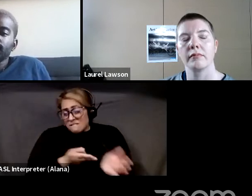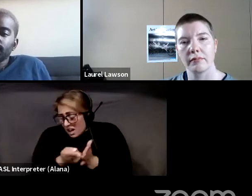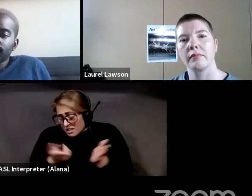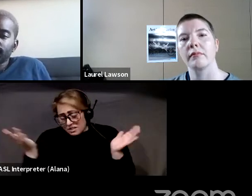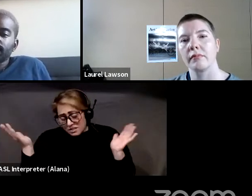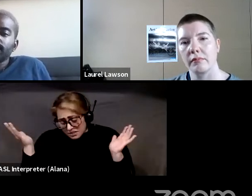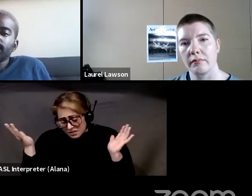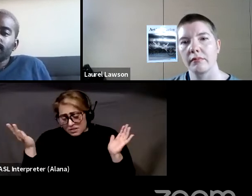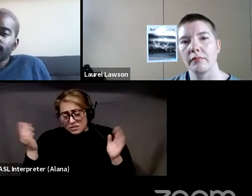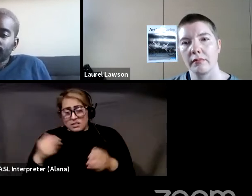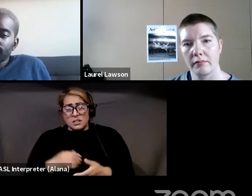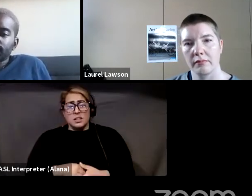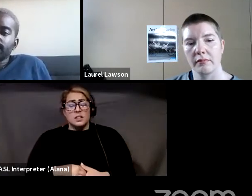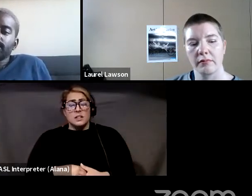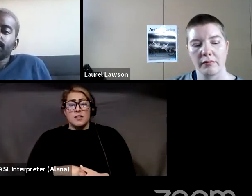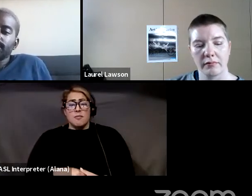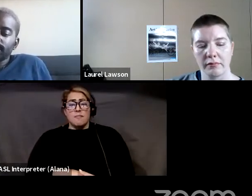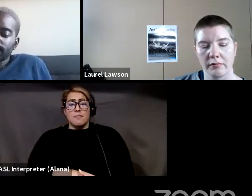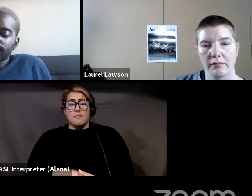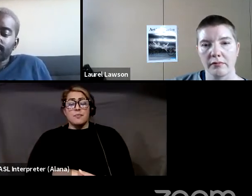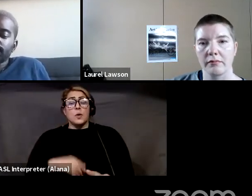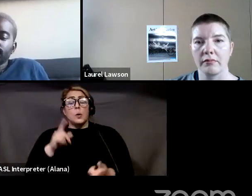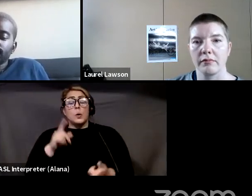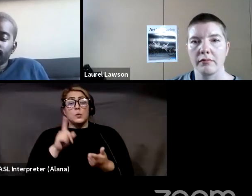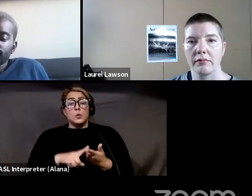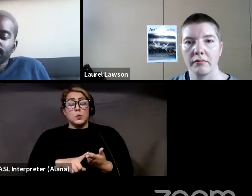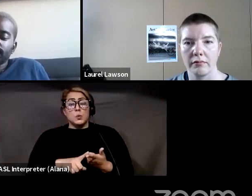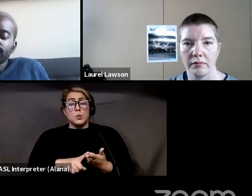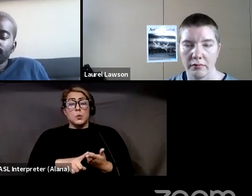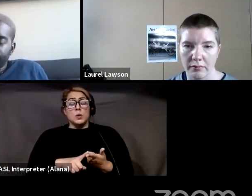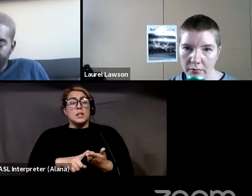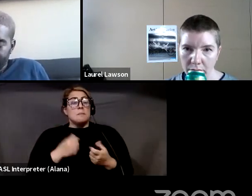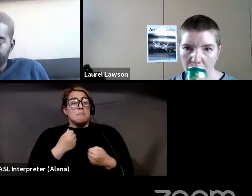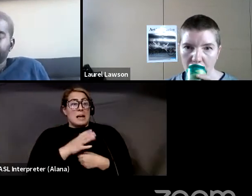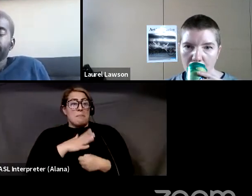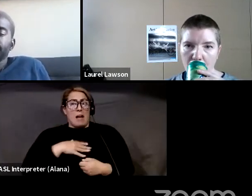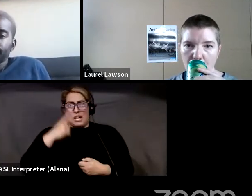have to bring that into fruition.